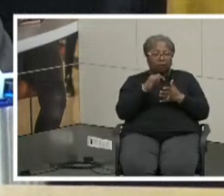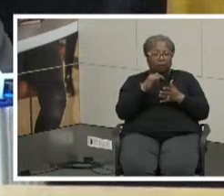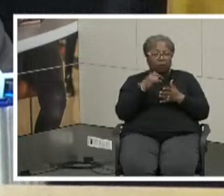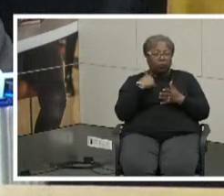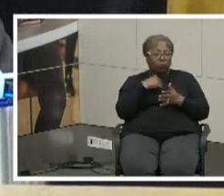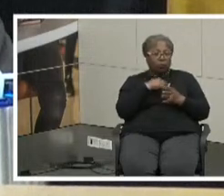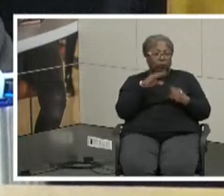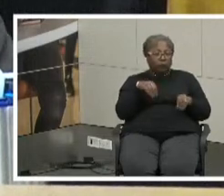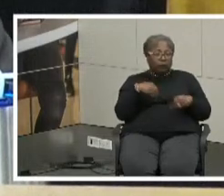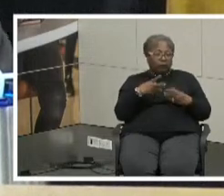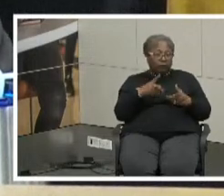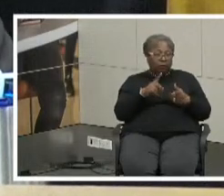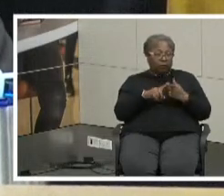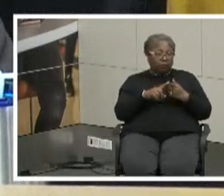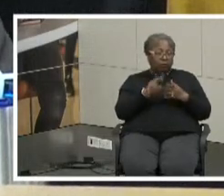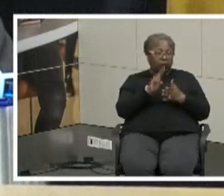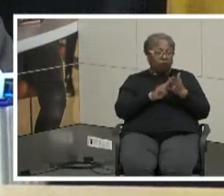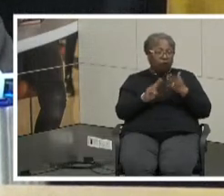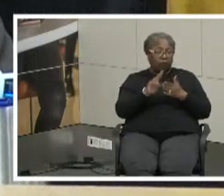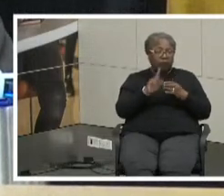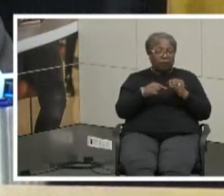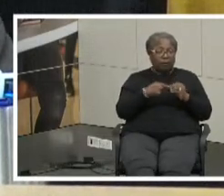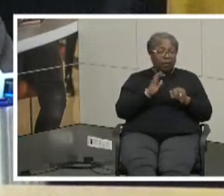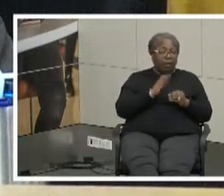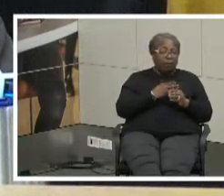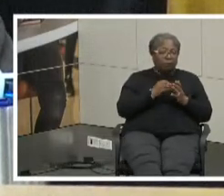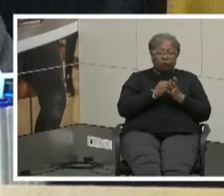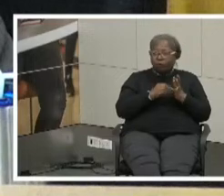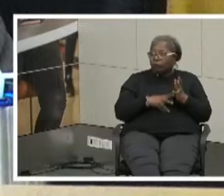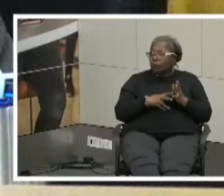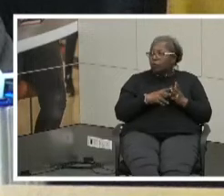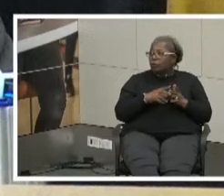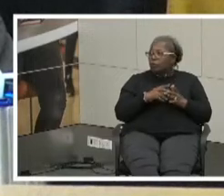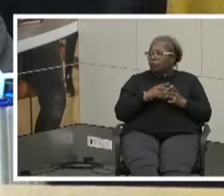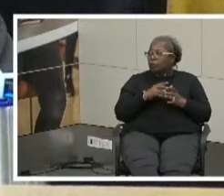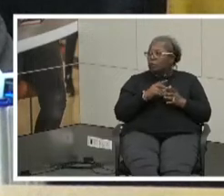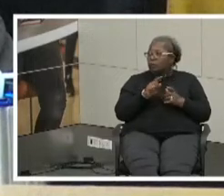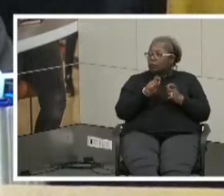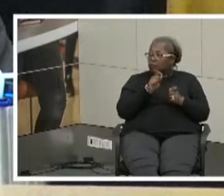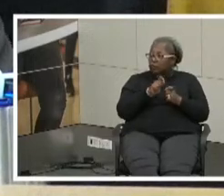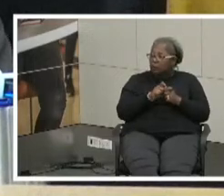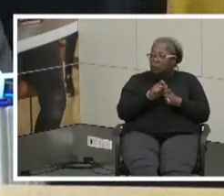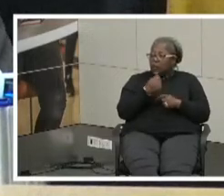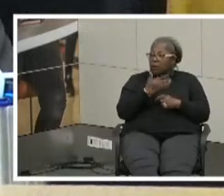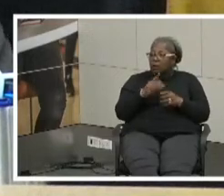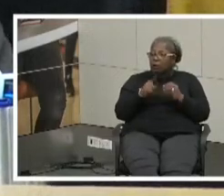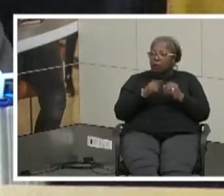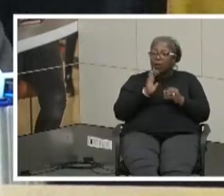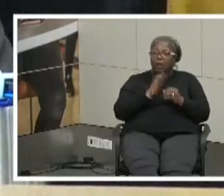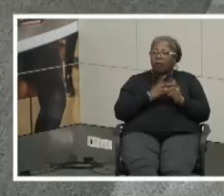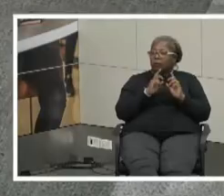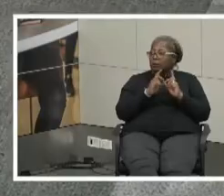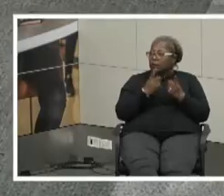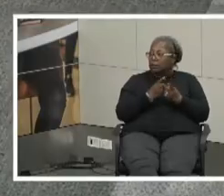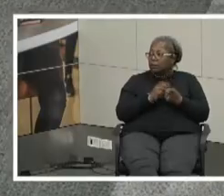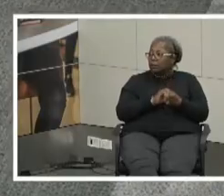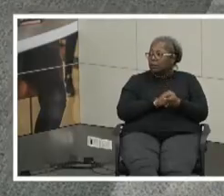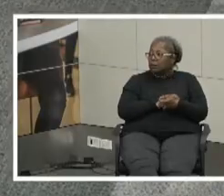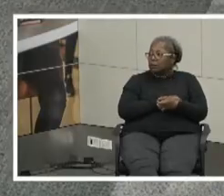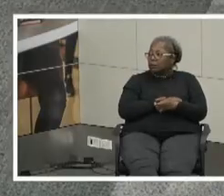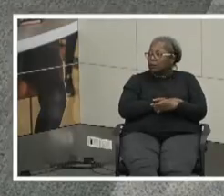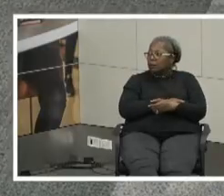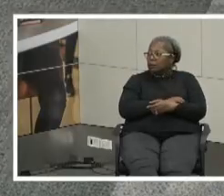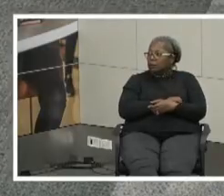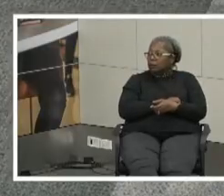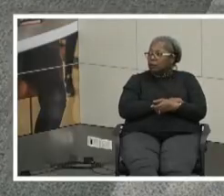to the university about our students uh detailed information anything about our district no um we did